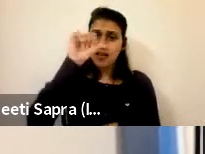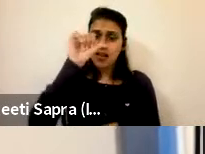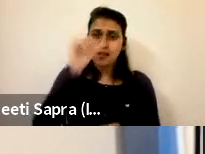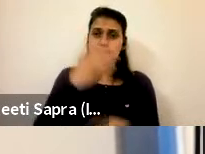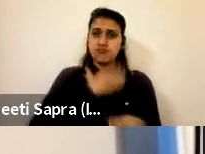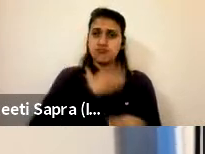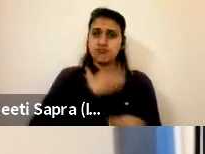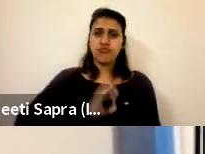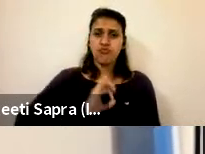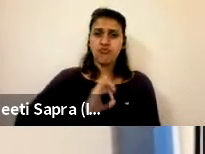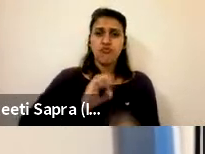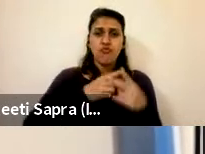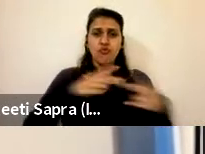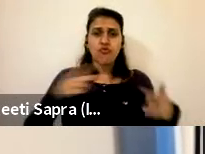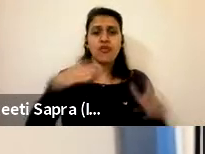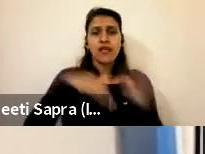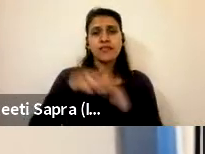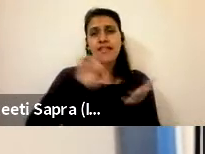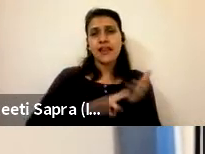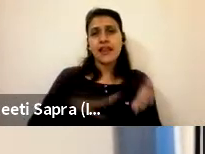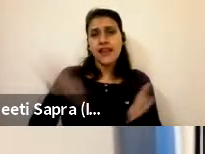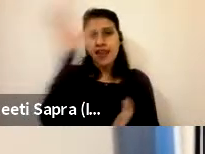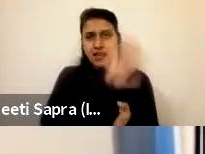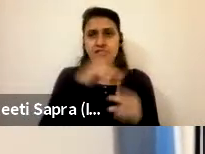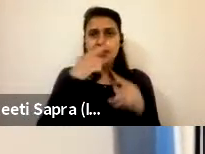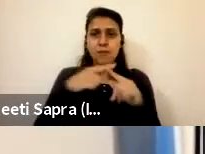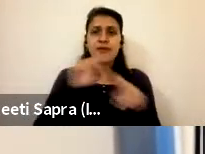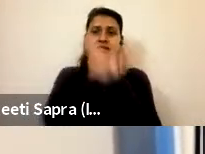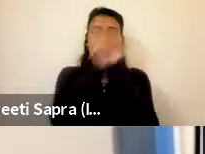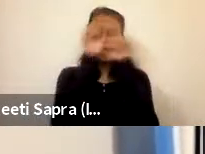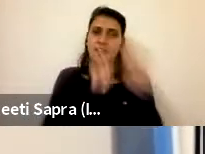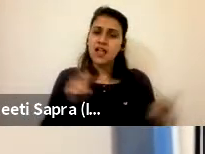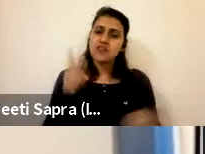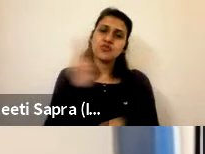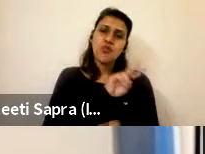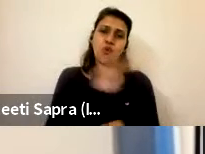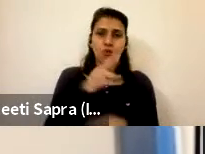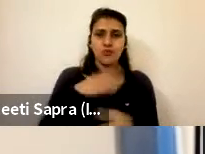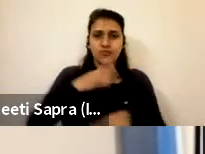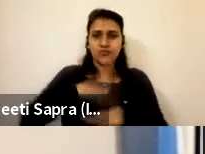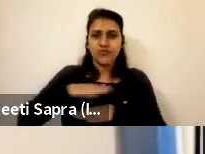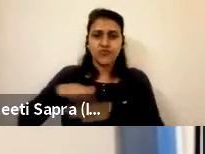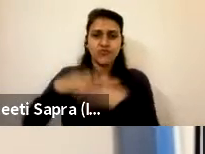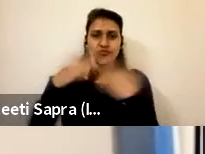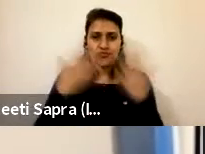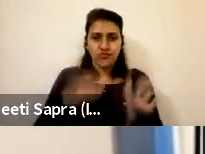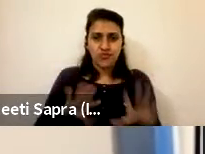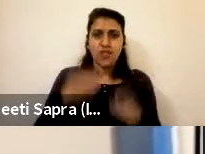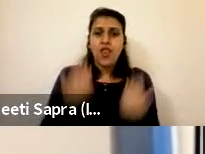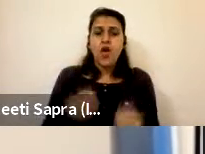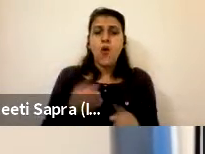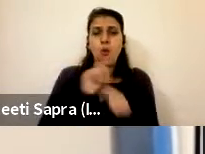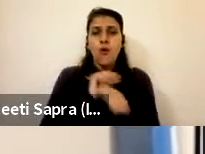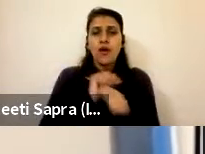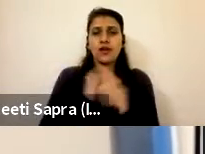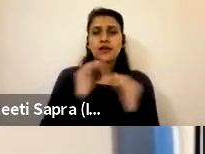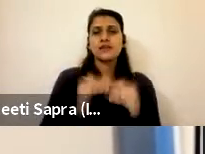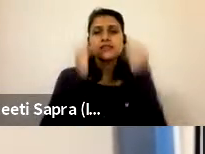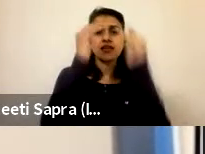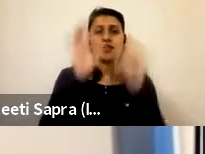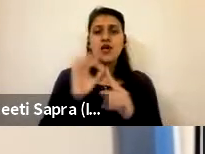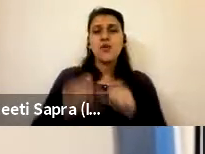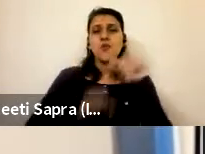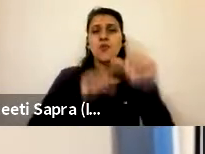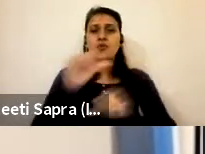bronze, both at national and international level put together. I work as a senior process analyst with Refinitiv. Over the